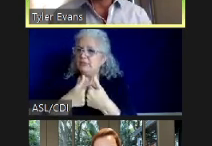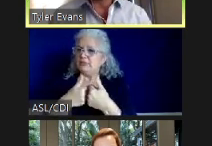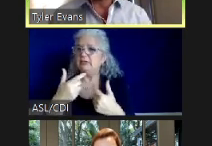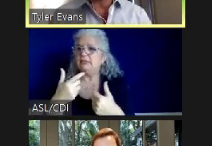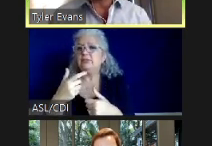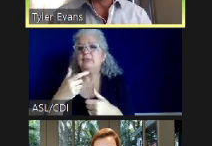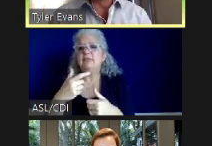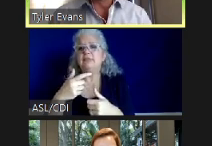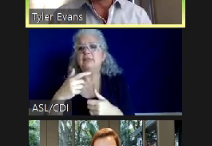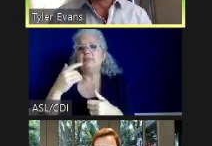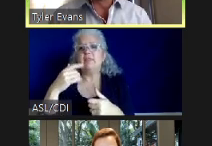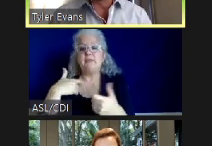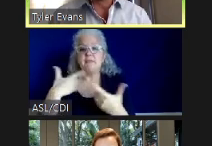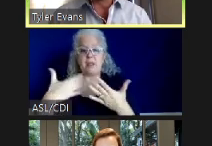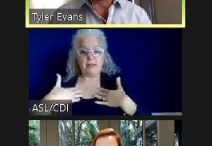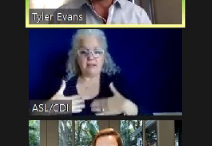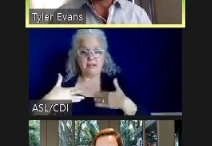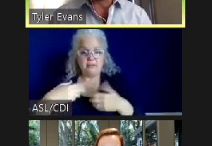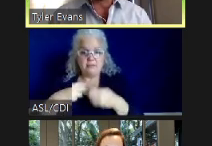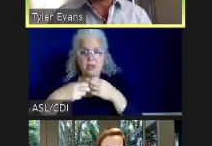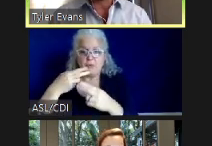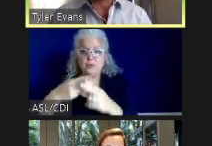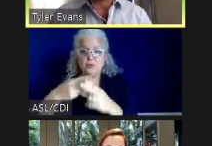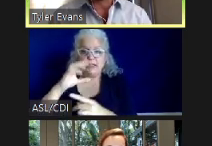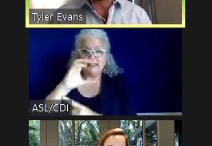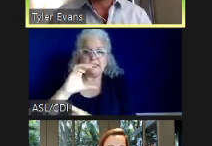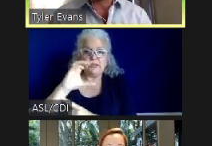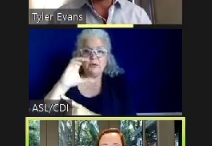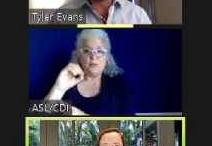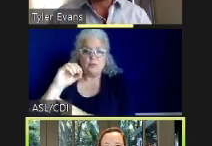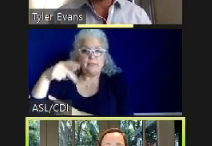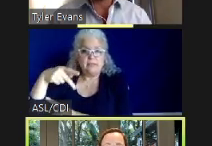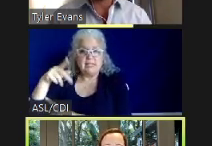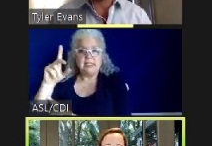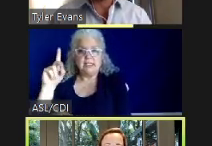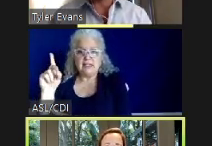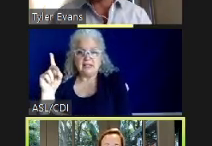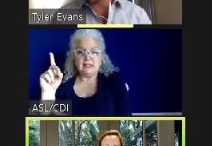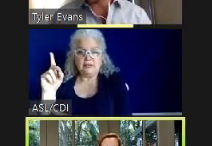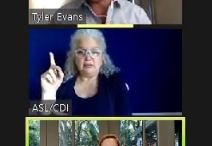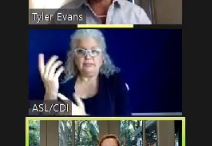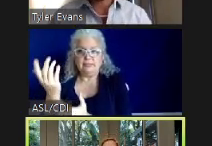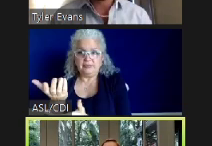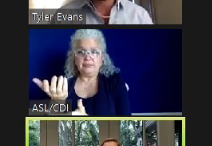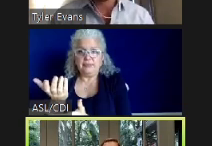anything like that, or are we just going to go with Emphysema. Emphysema.